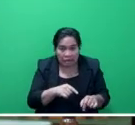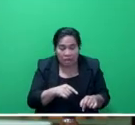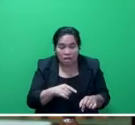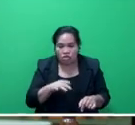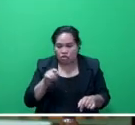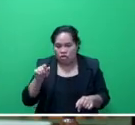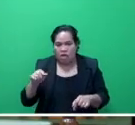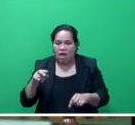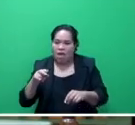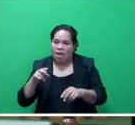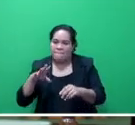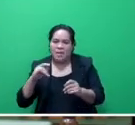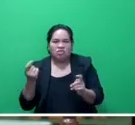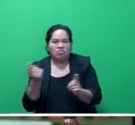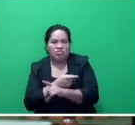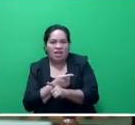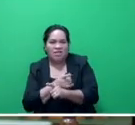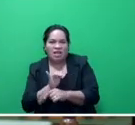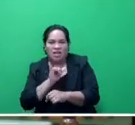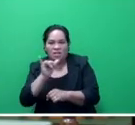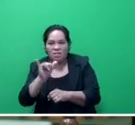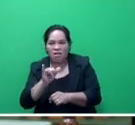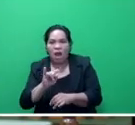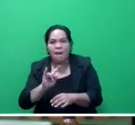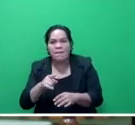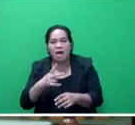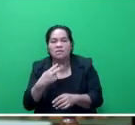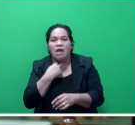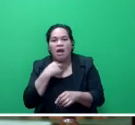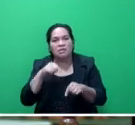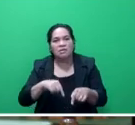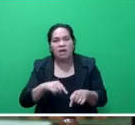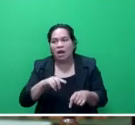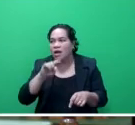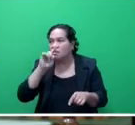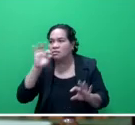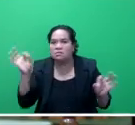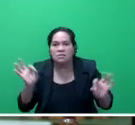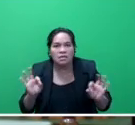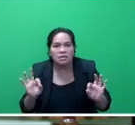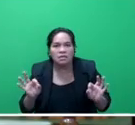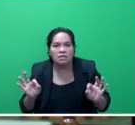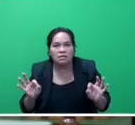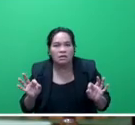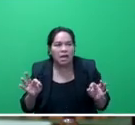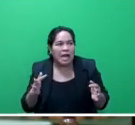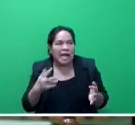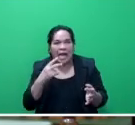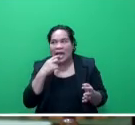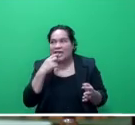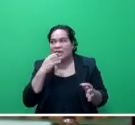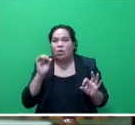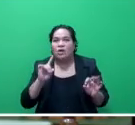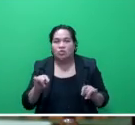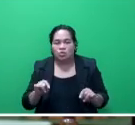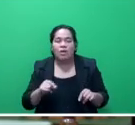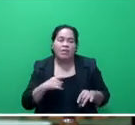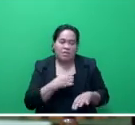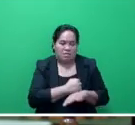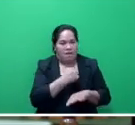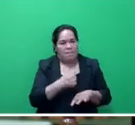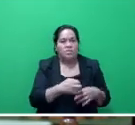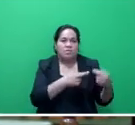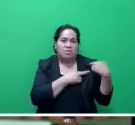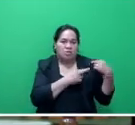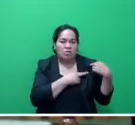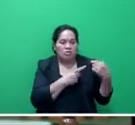tickets have to be changed, they don't have any money, we have insurance cover for this. And various other expenses if the Fijian government has to bear those expenses.